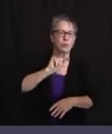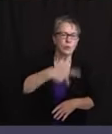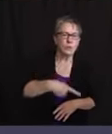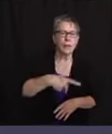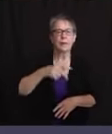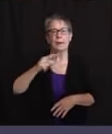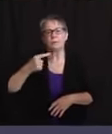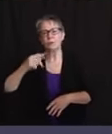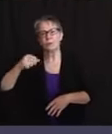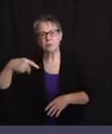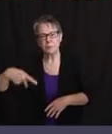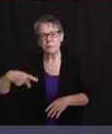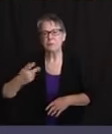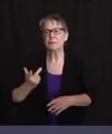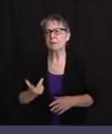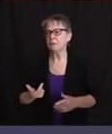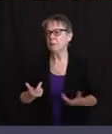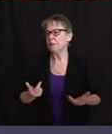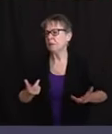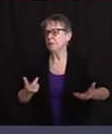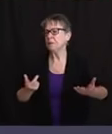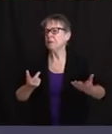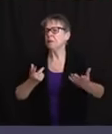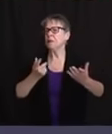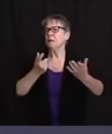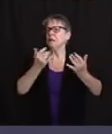We've lurched too long. I said from the